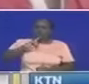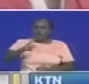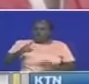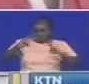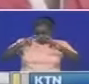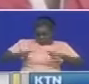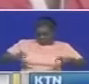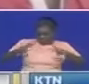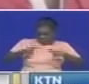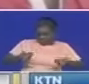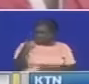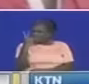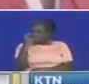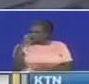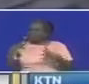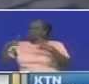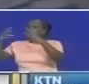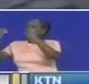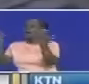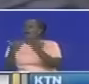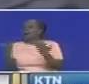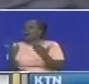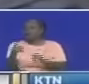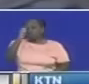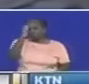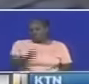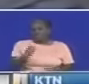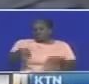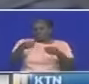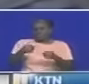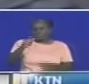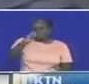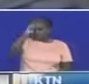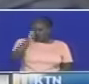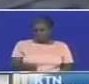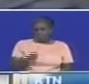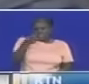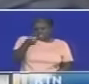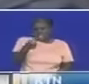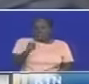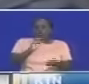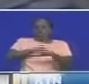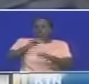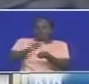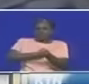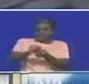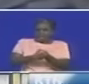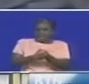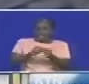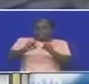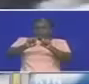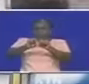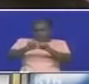inquest into the suspect's disappearance. The judge said he would give a ruling on the next course of action on Friday and adjourn the